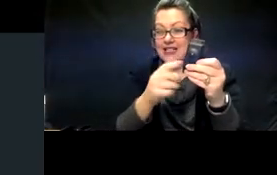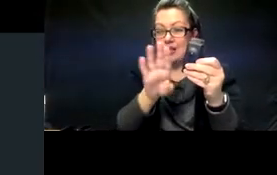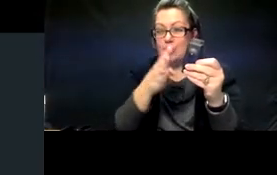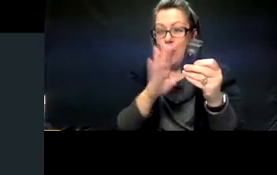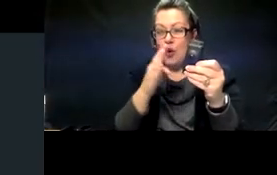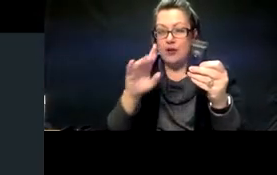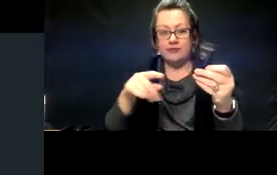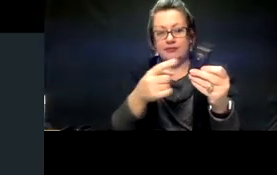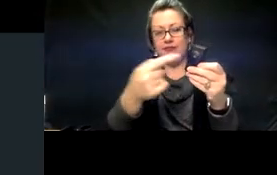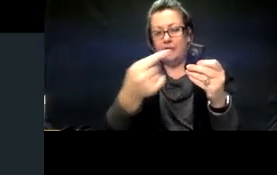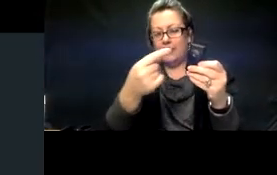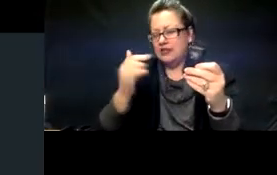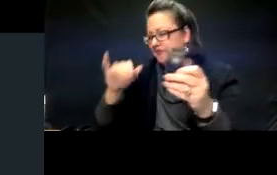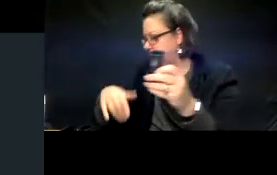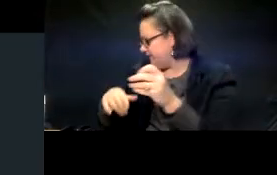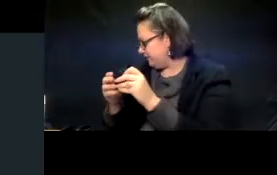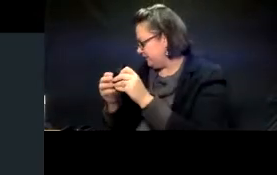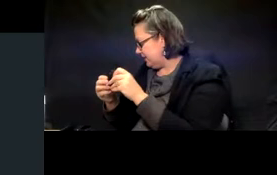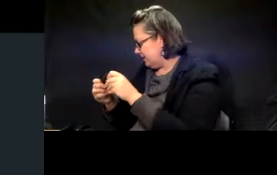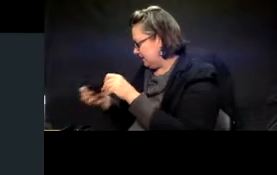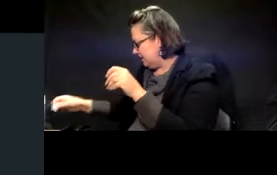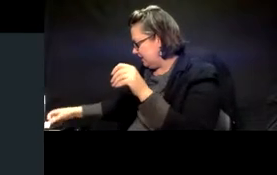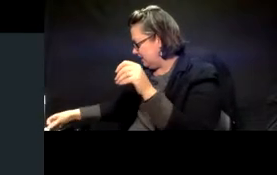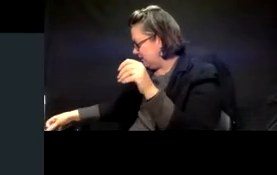And this doorbell is really good to have.